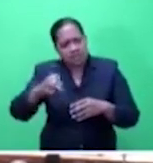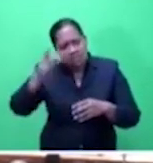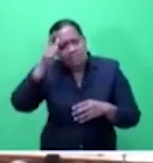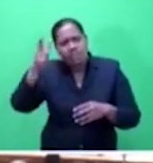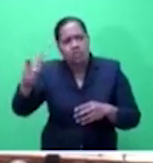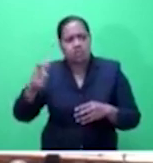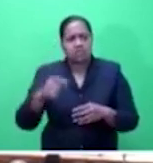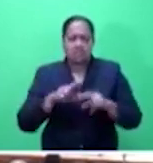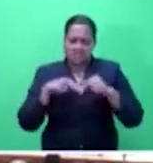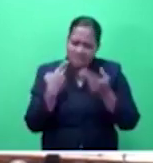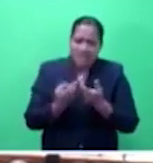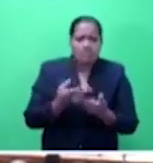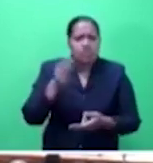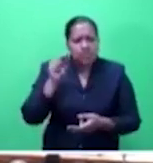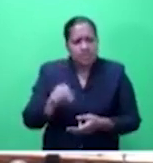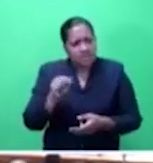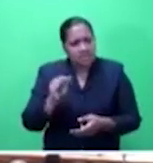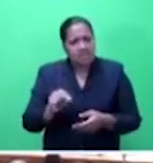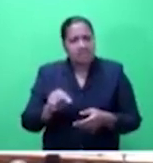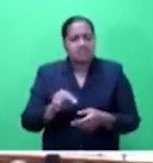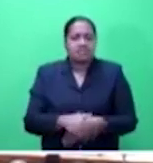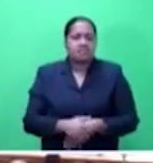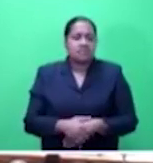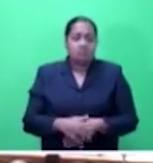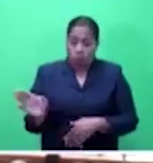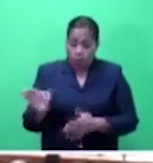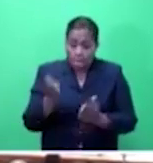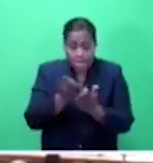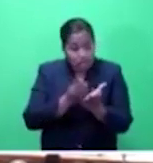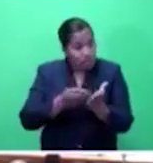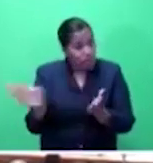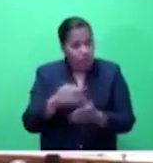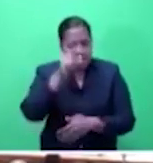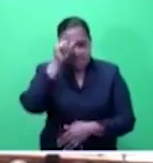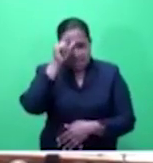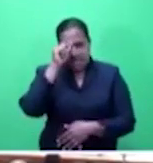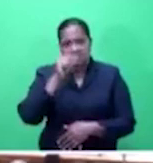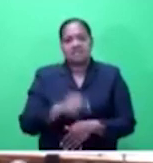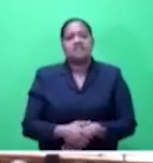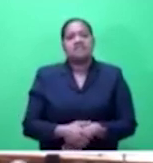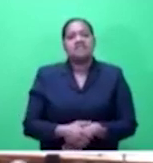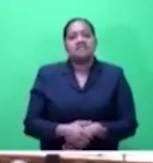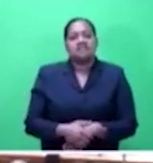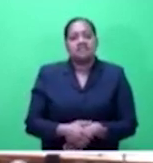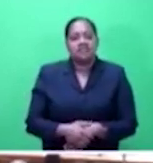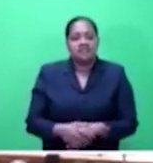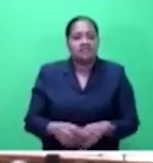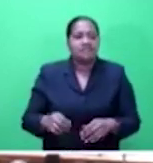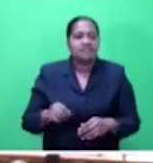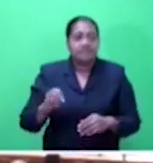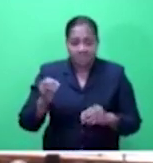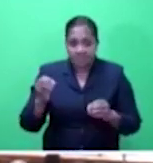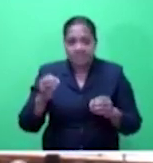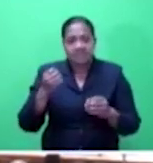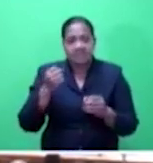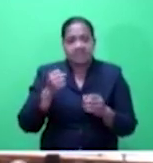they badly need. This is a budget for all these Fijians. We're starting by assisting all of the Fijian workers who rely on the